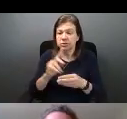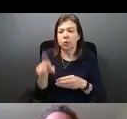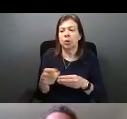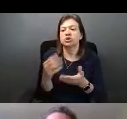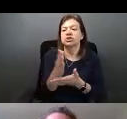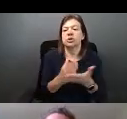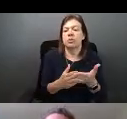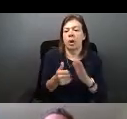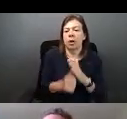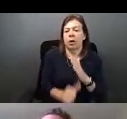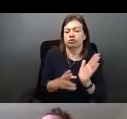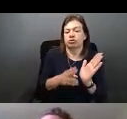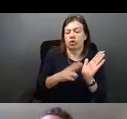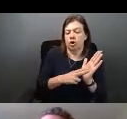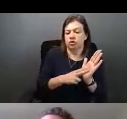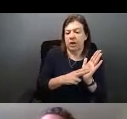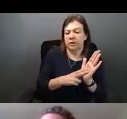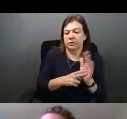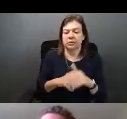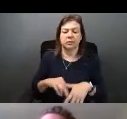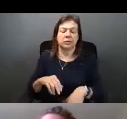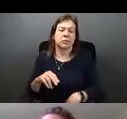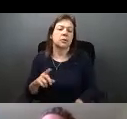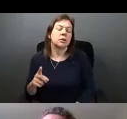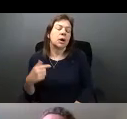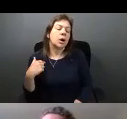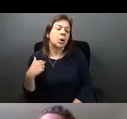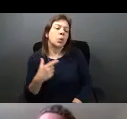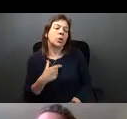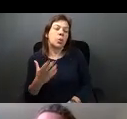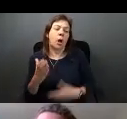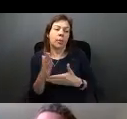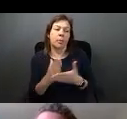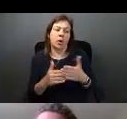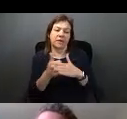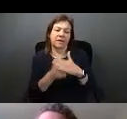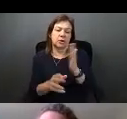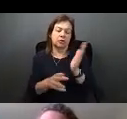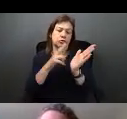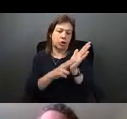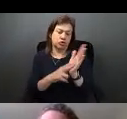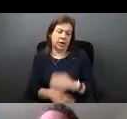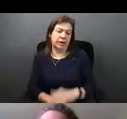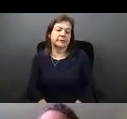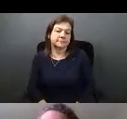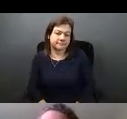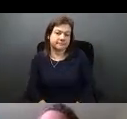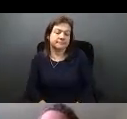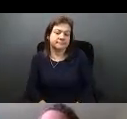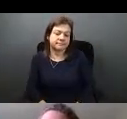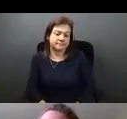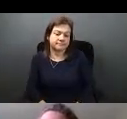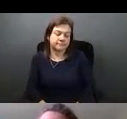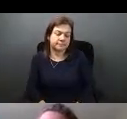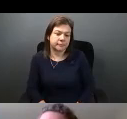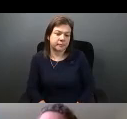be under contract? We're looking for the part that's under contract. So I